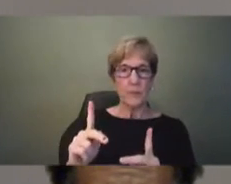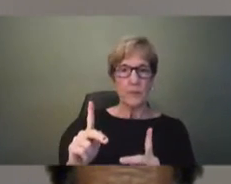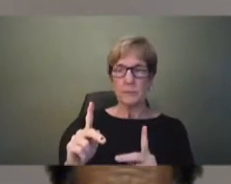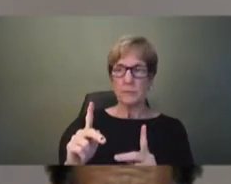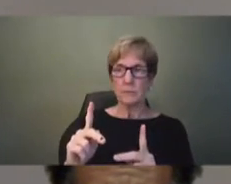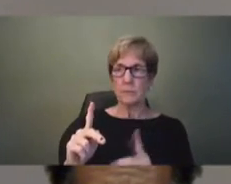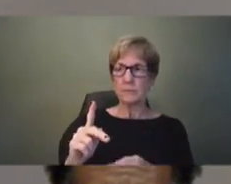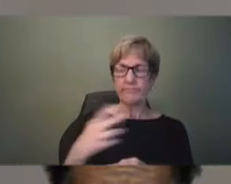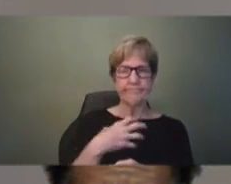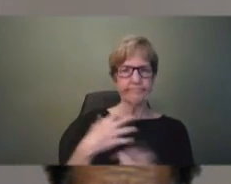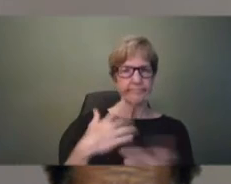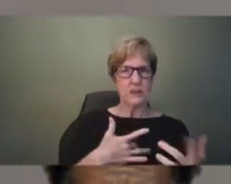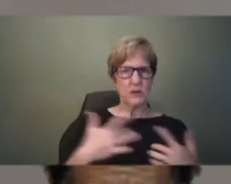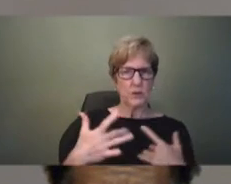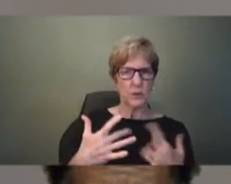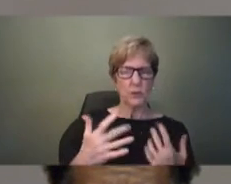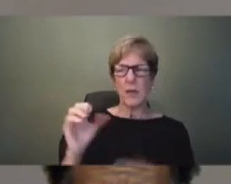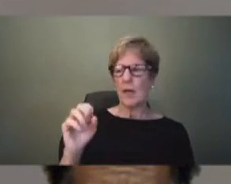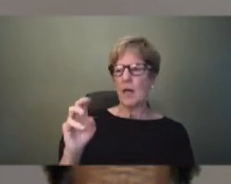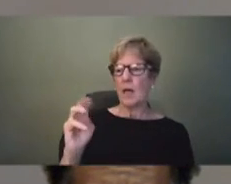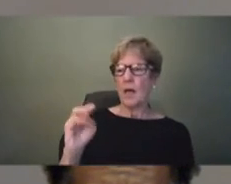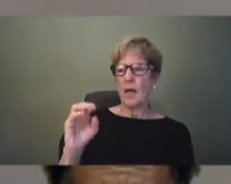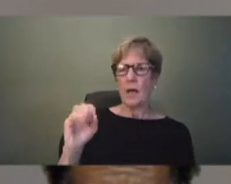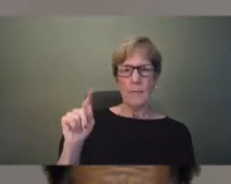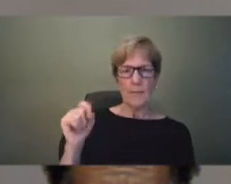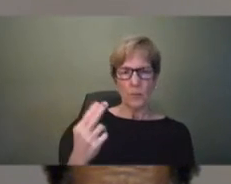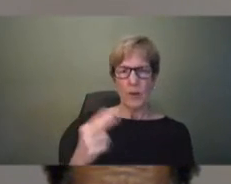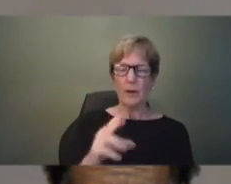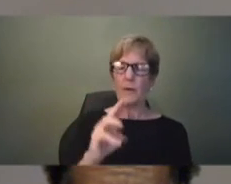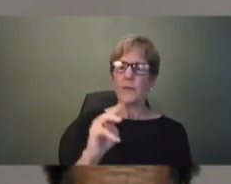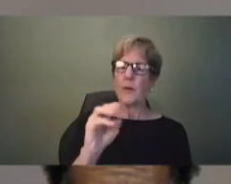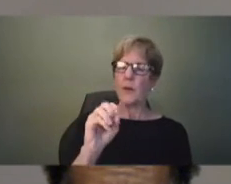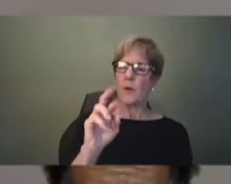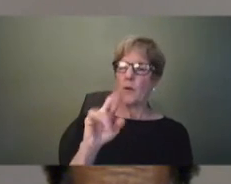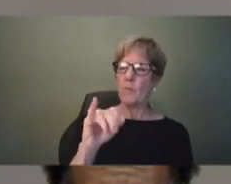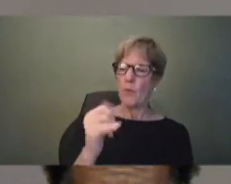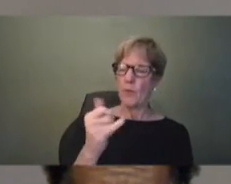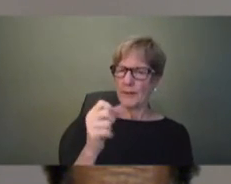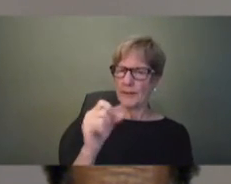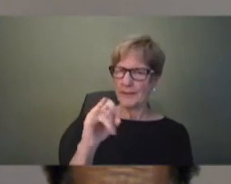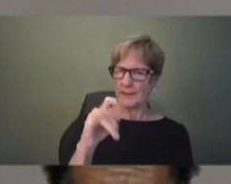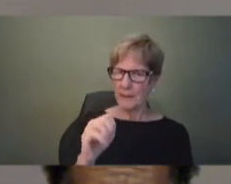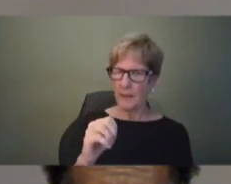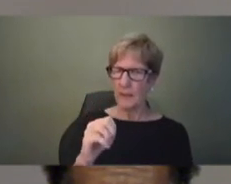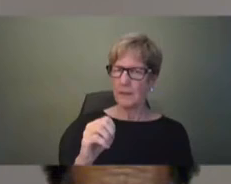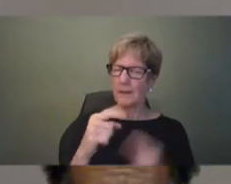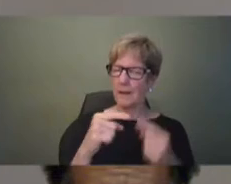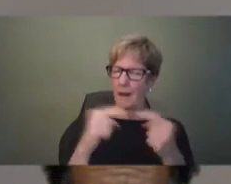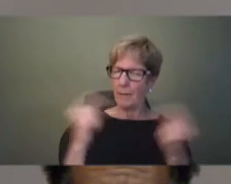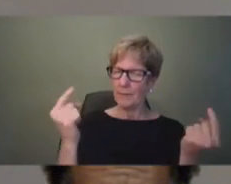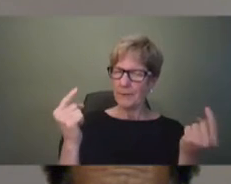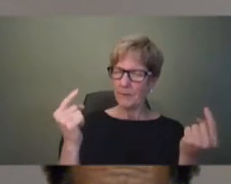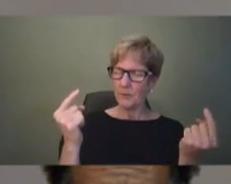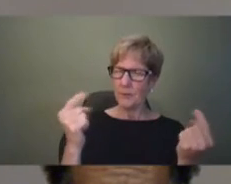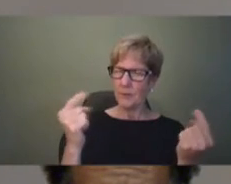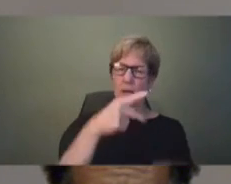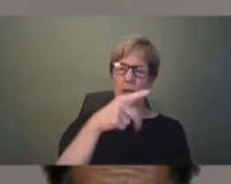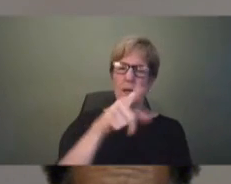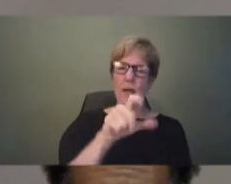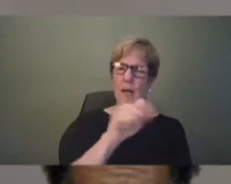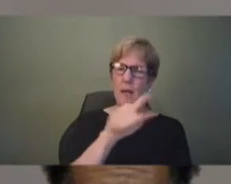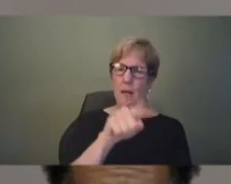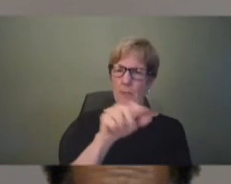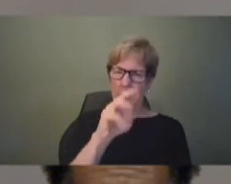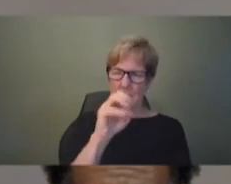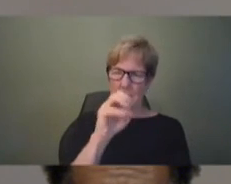having uh Commonwealth morning Side neighborhood and be in opposition as well as the plaza Midwood Merchants